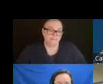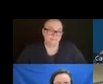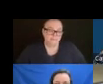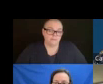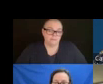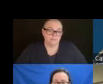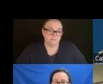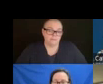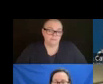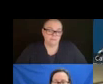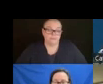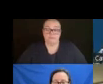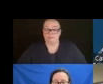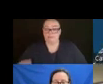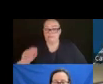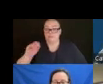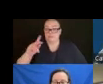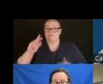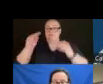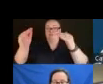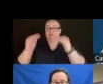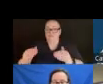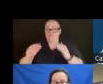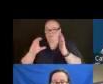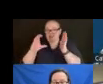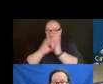Now, Section 8.